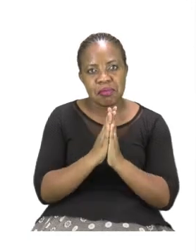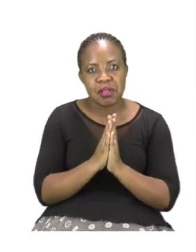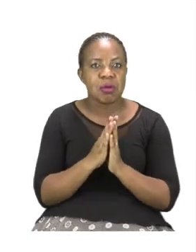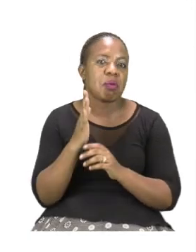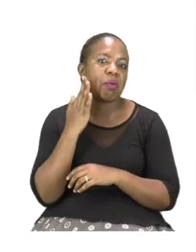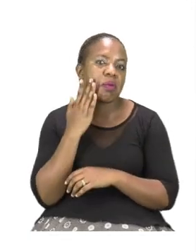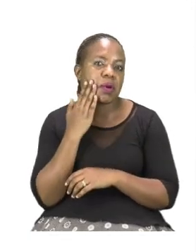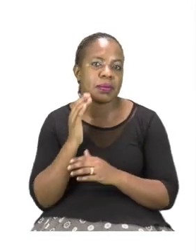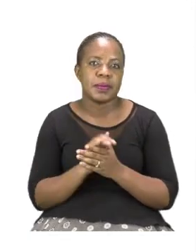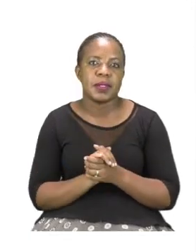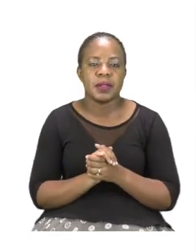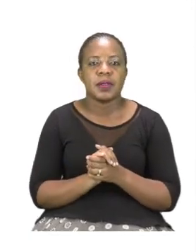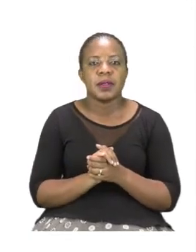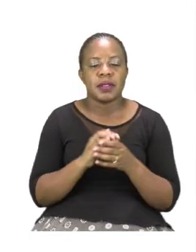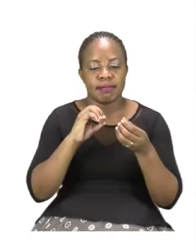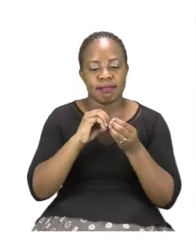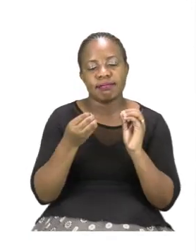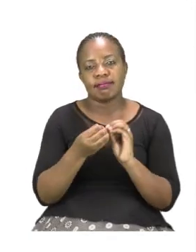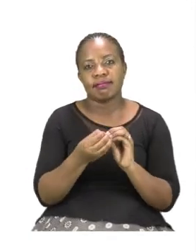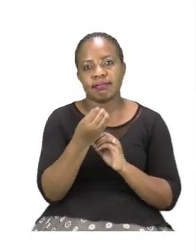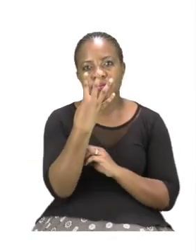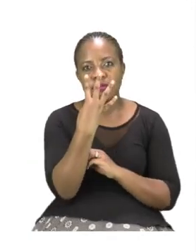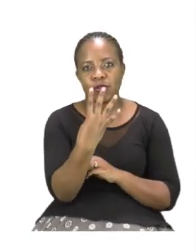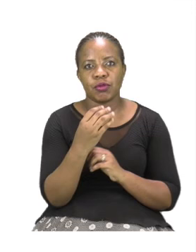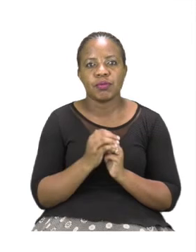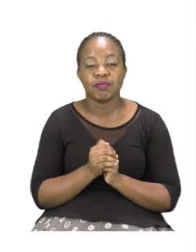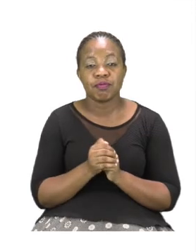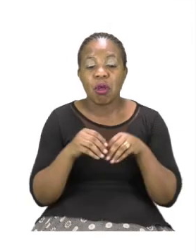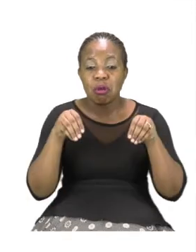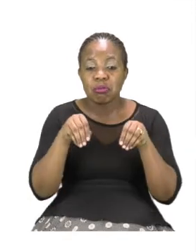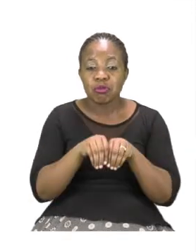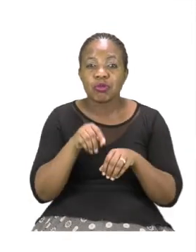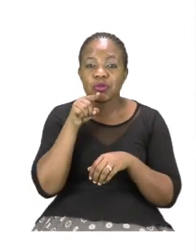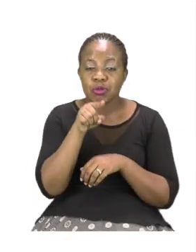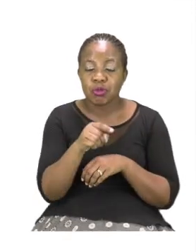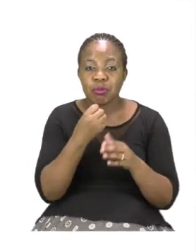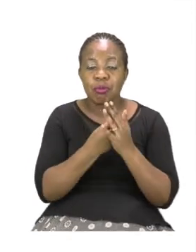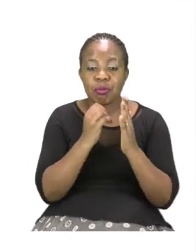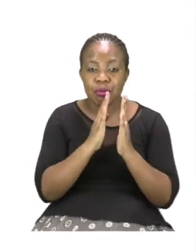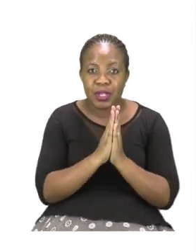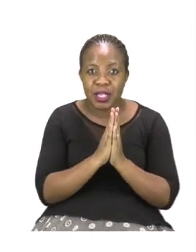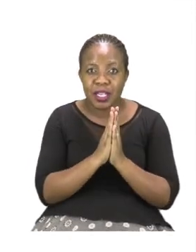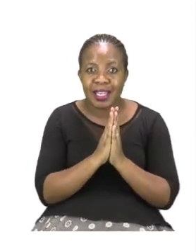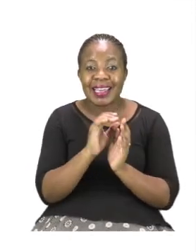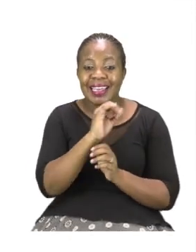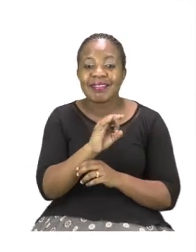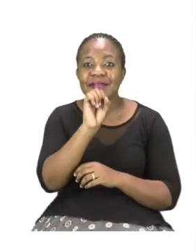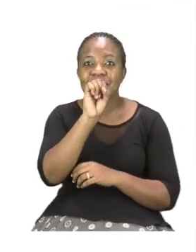And the last one says, do you pray? If yes, when do you